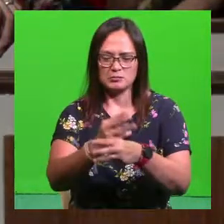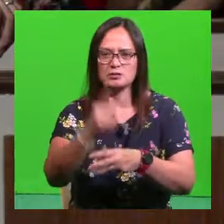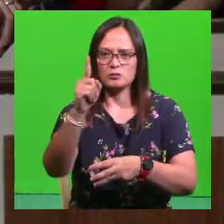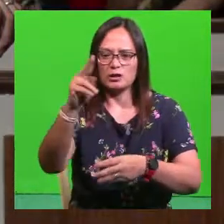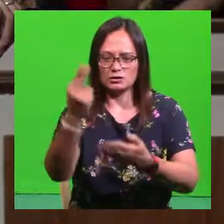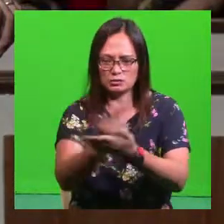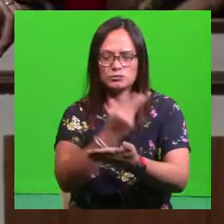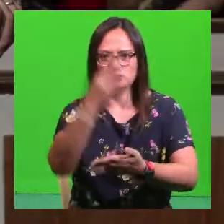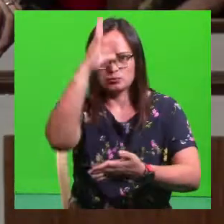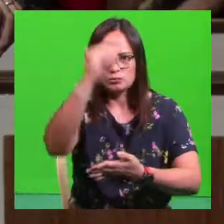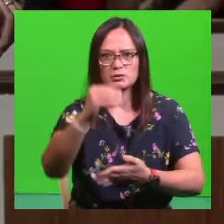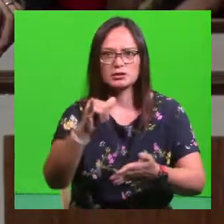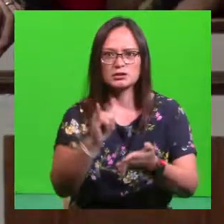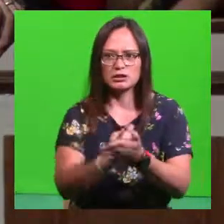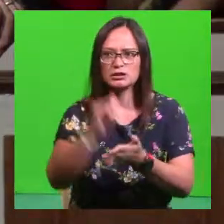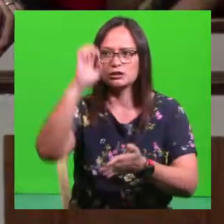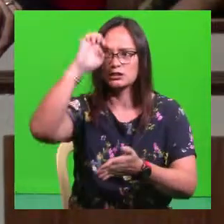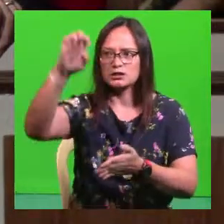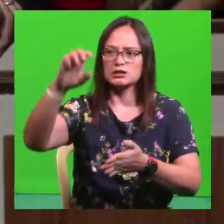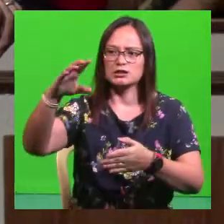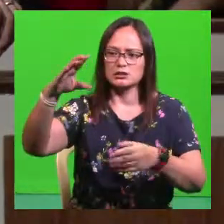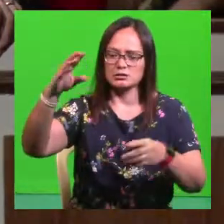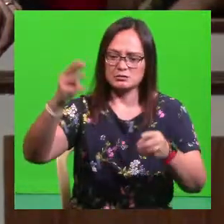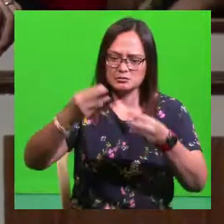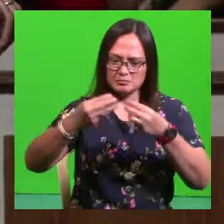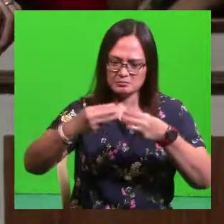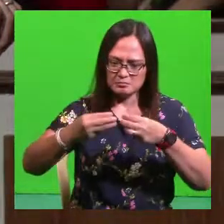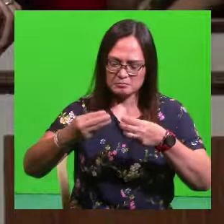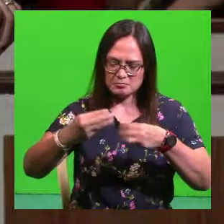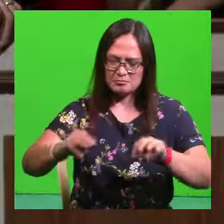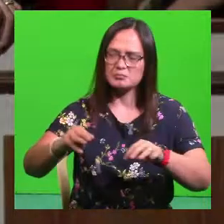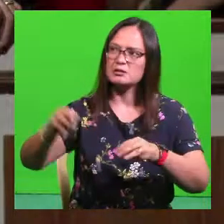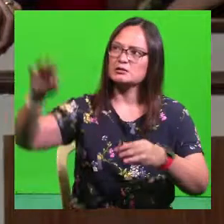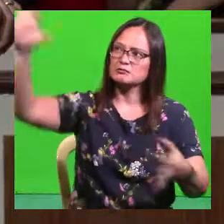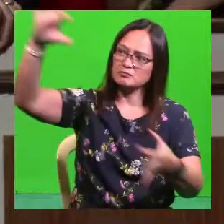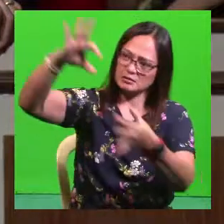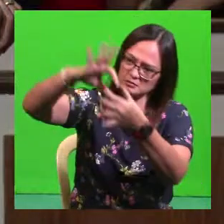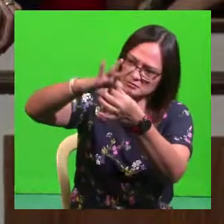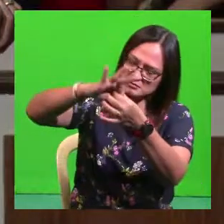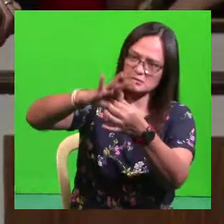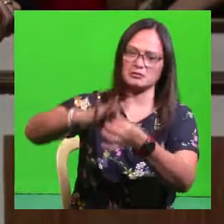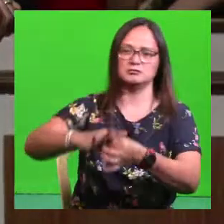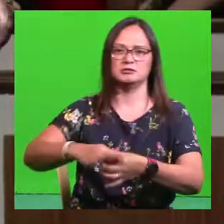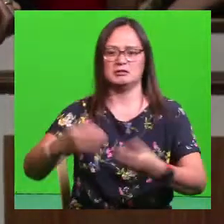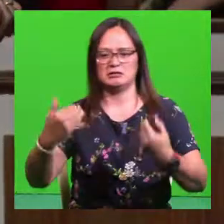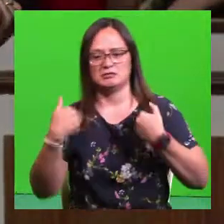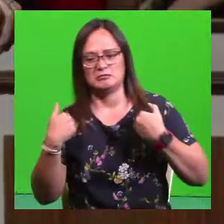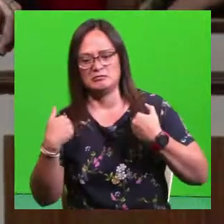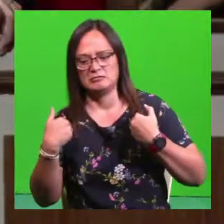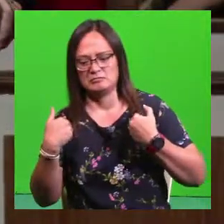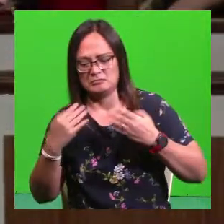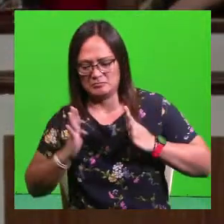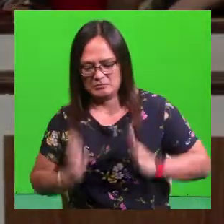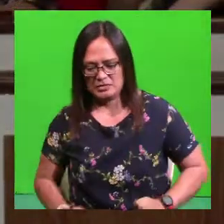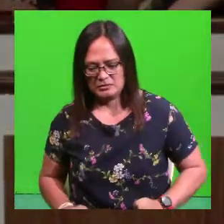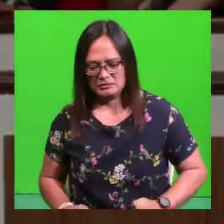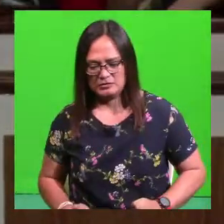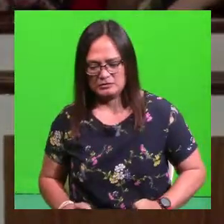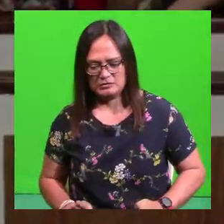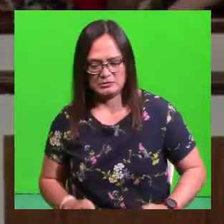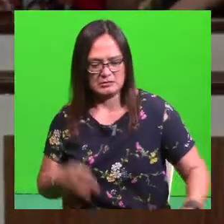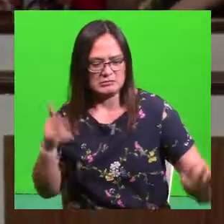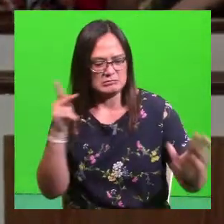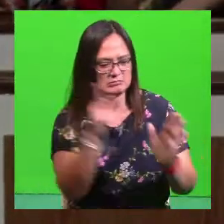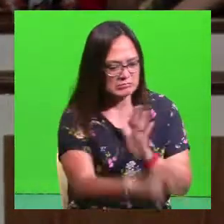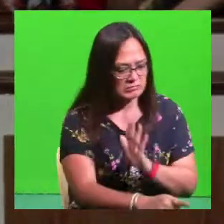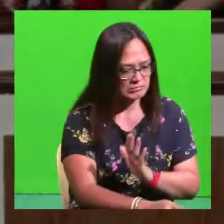reconcile both unto God in one body on the cross, having slain the enmity thereby. You see, narito